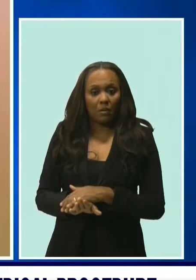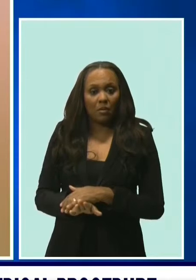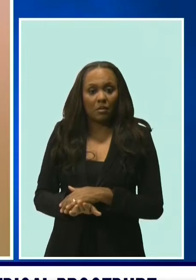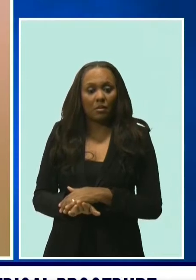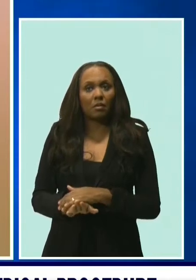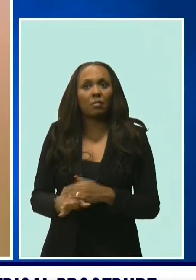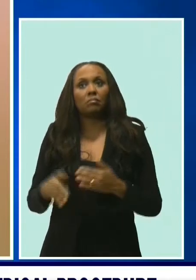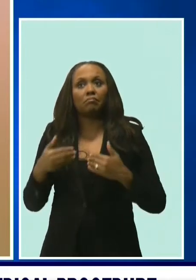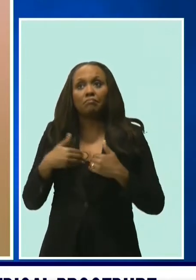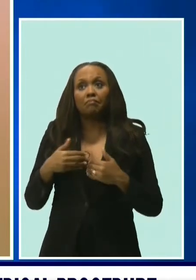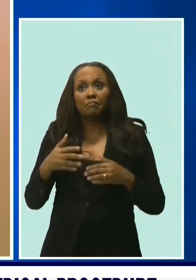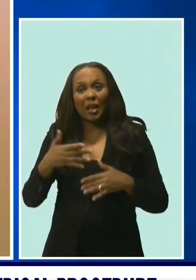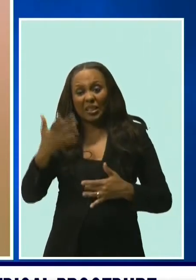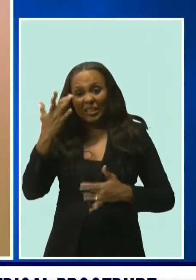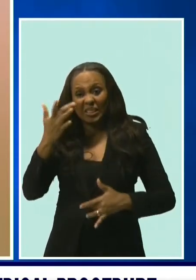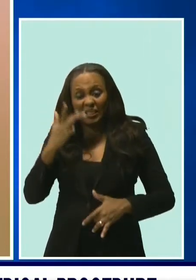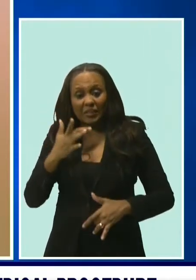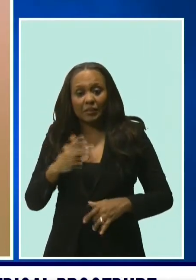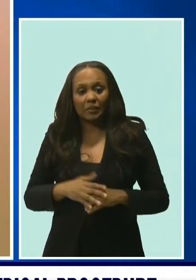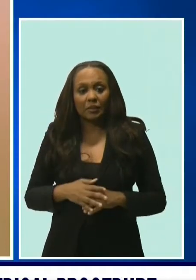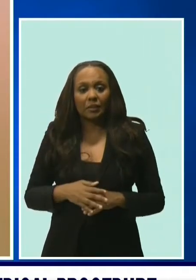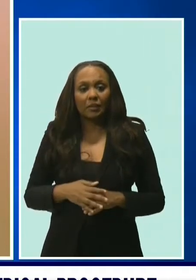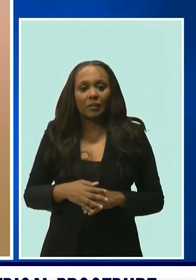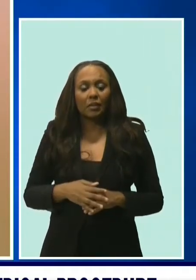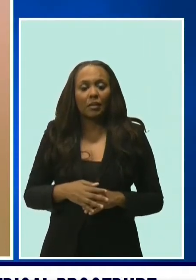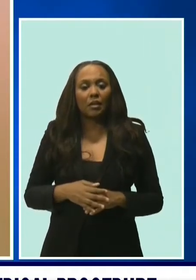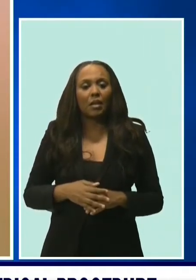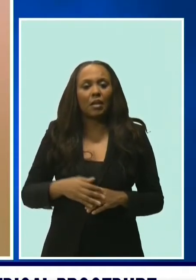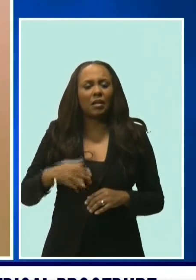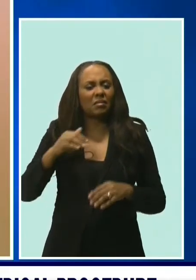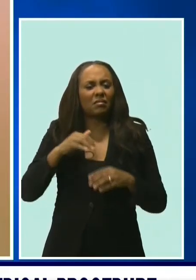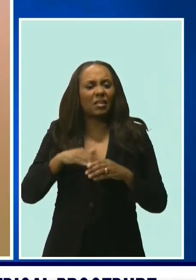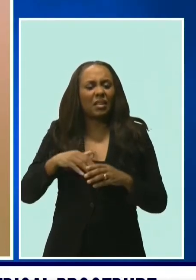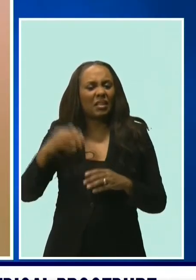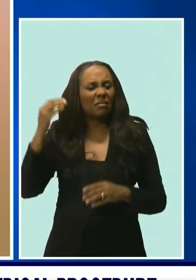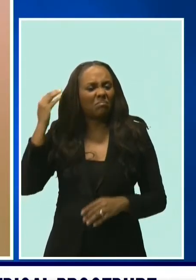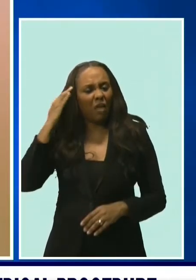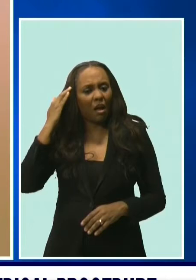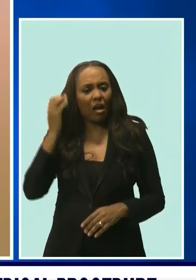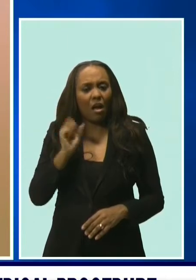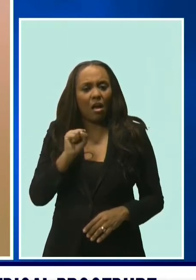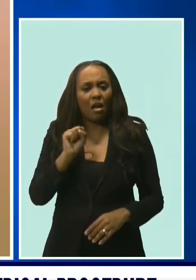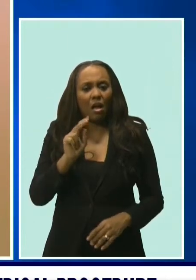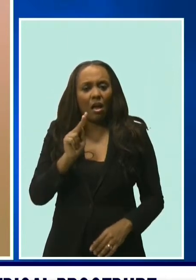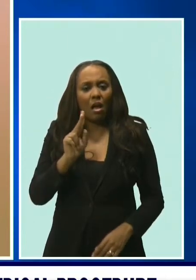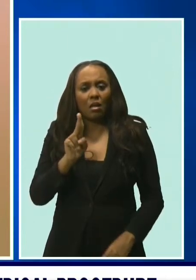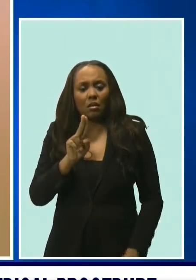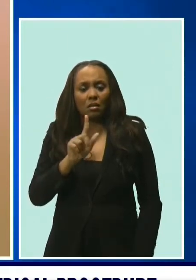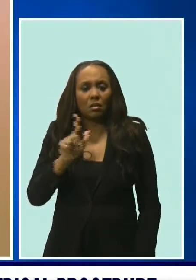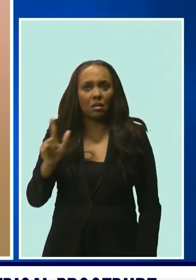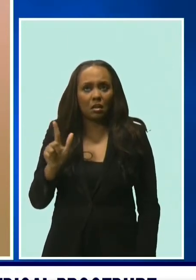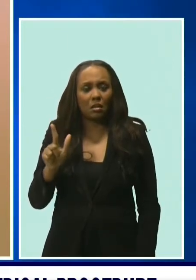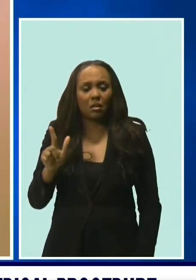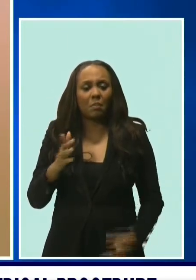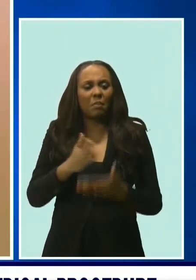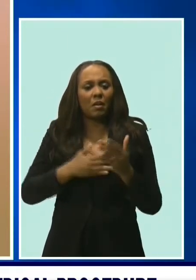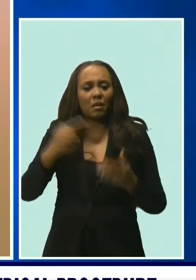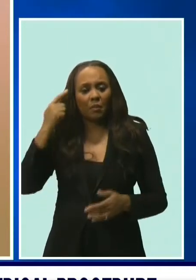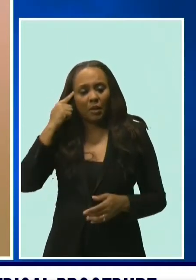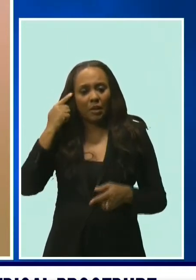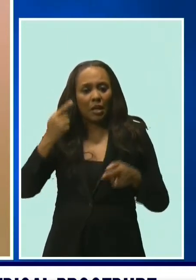protect people going forward. It's a life that has been lost, and we must ensure that anything that happens from here on out ensures